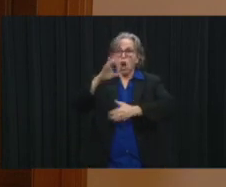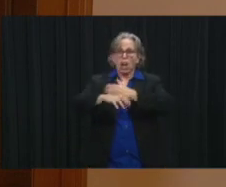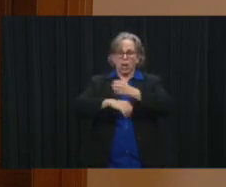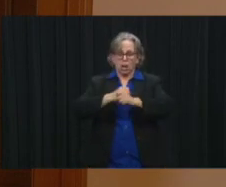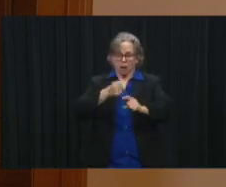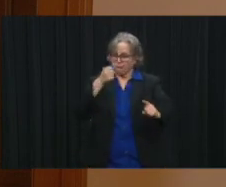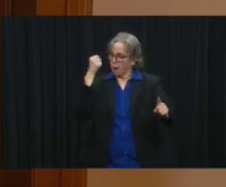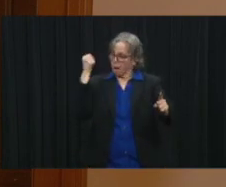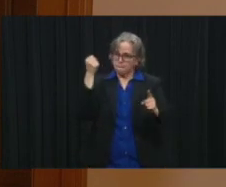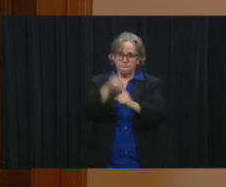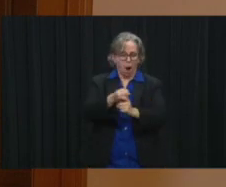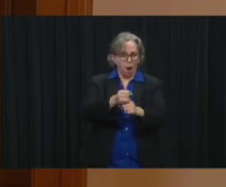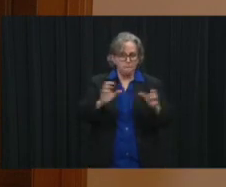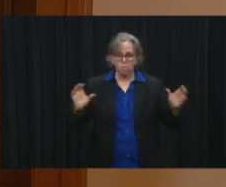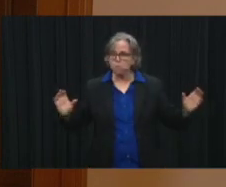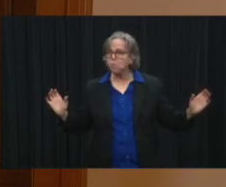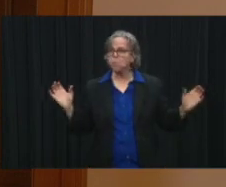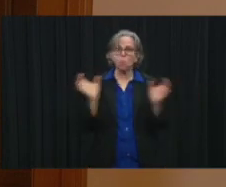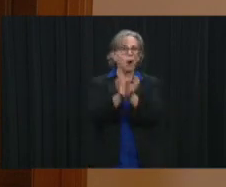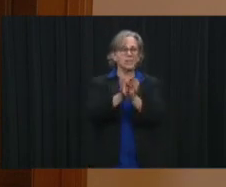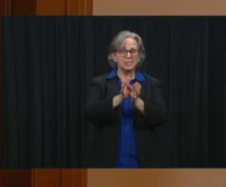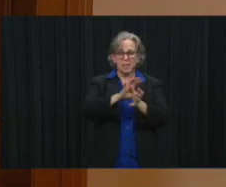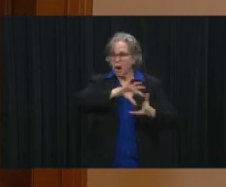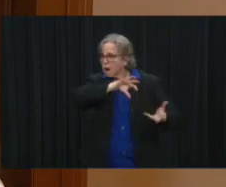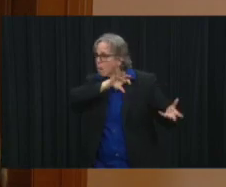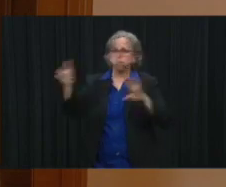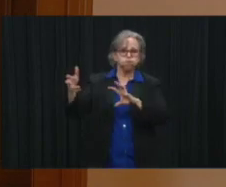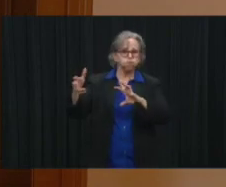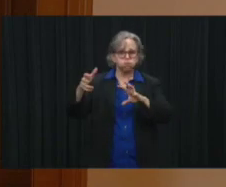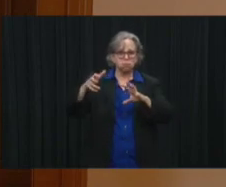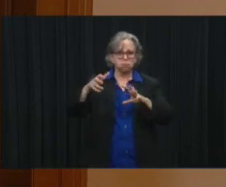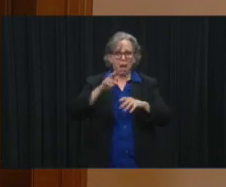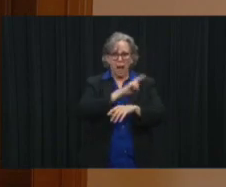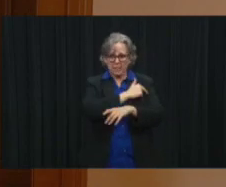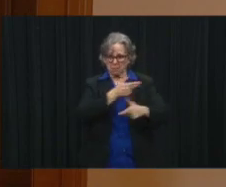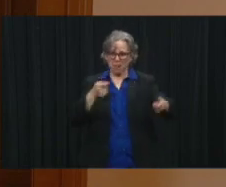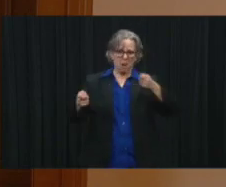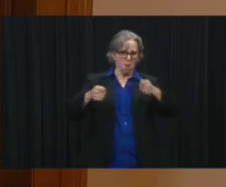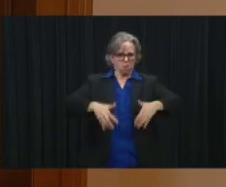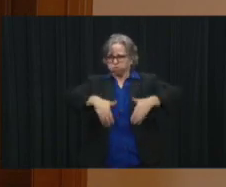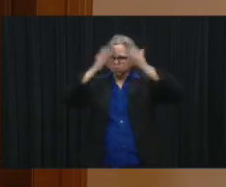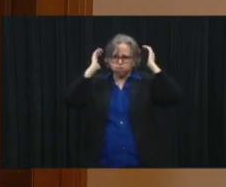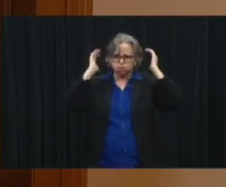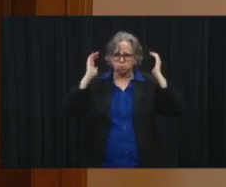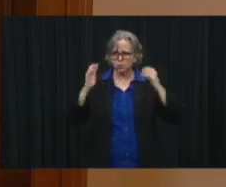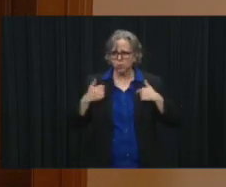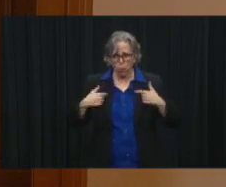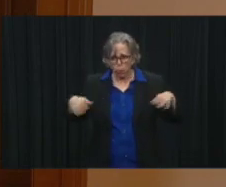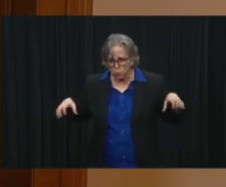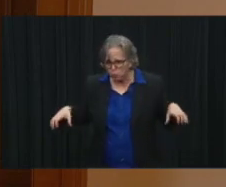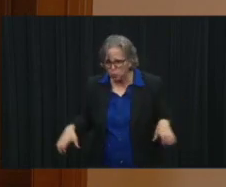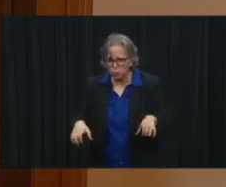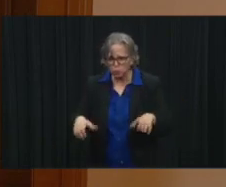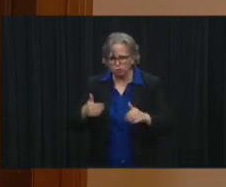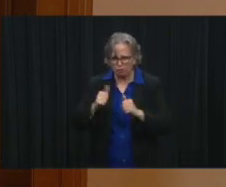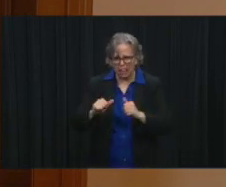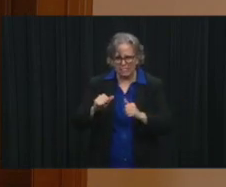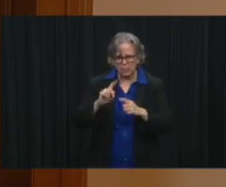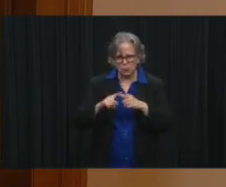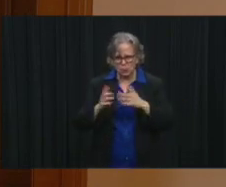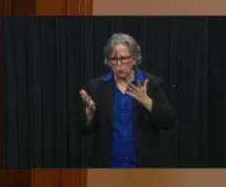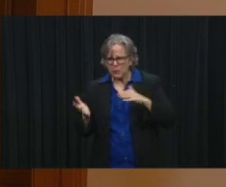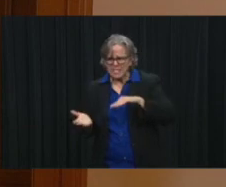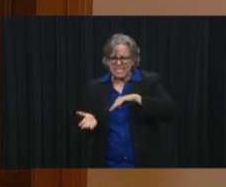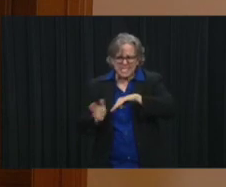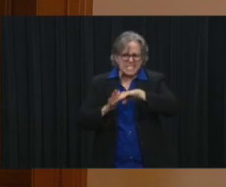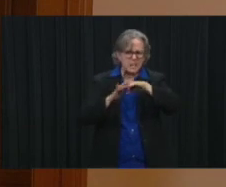we're doing is to build out capacity now. If you draw that hospital line on here, and we'll eventually draw it when the numbers get